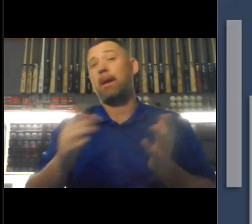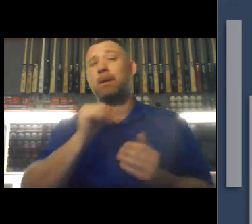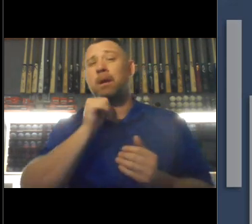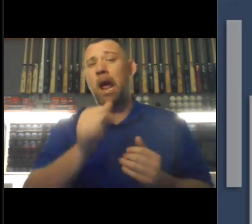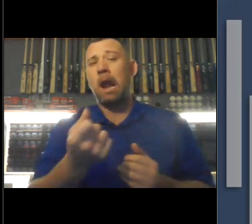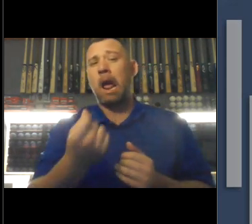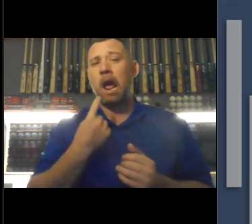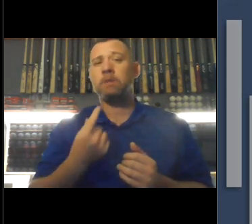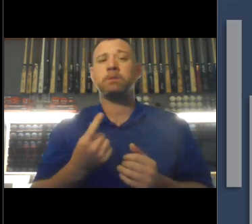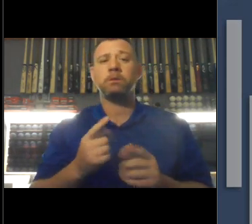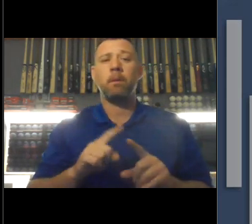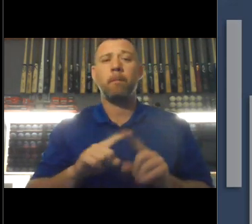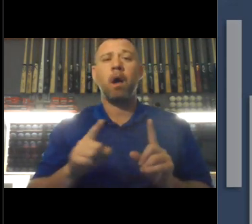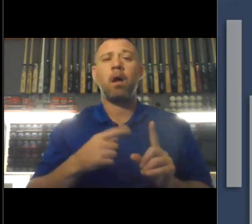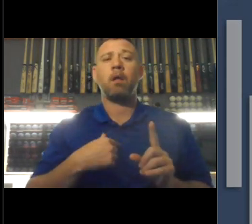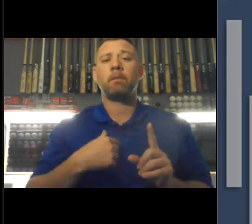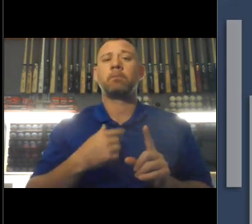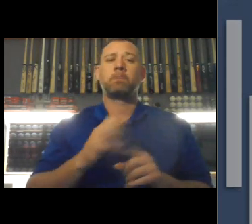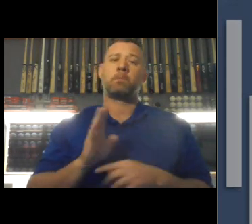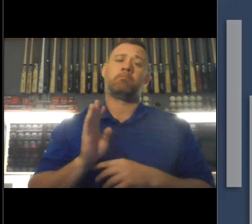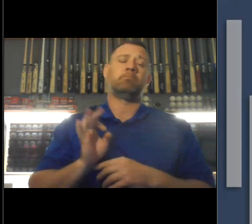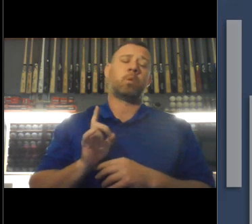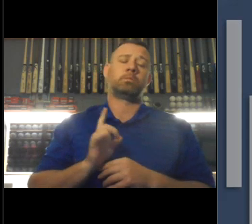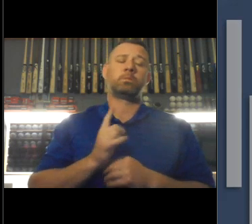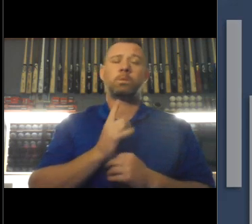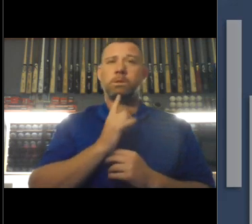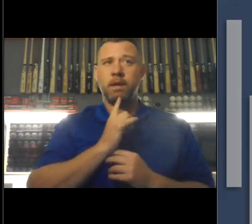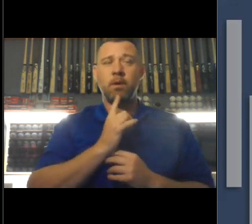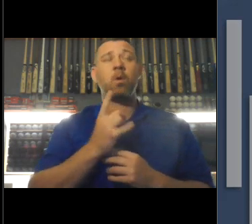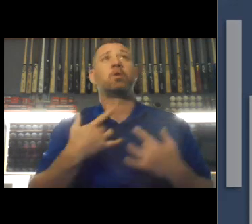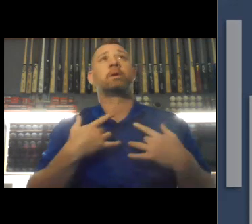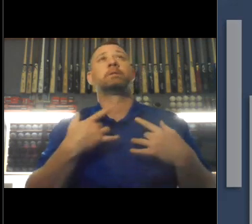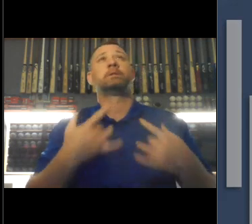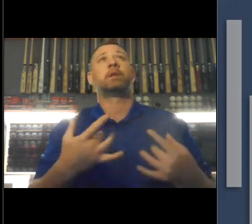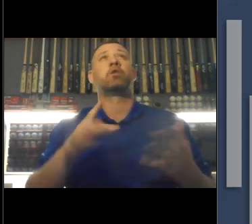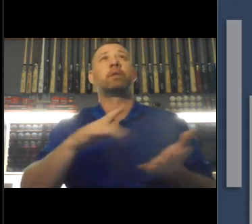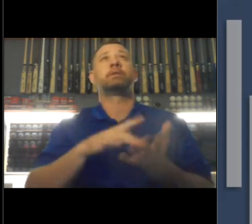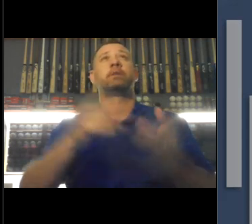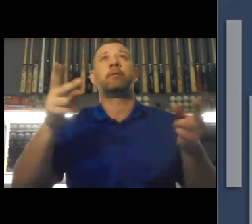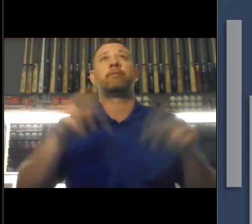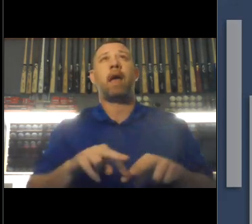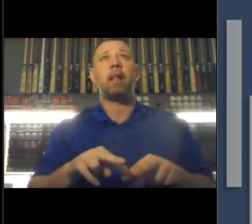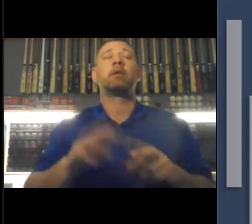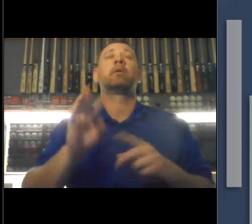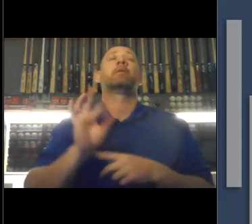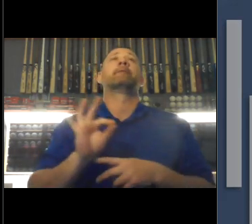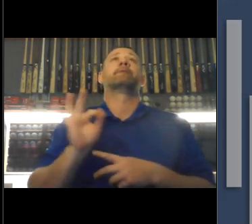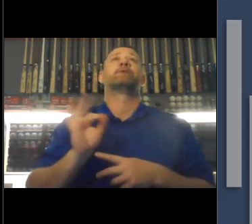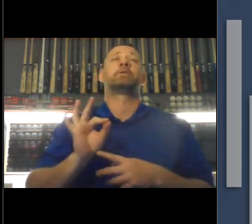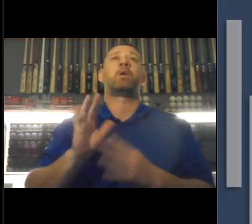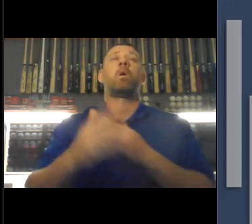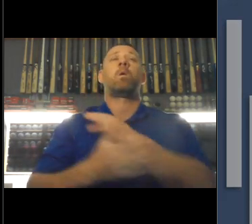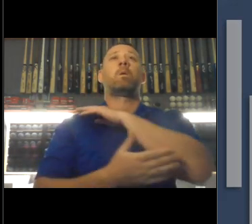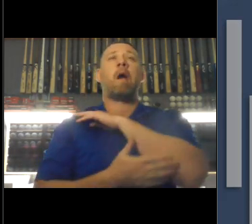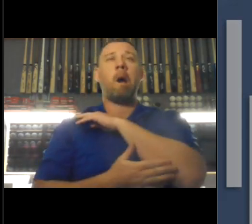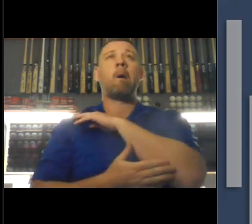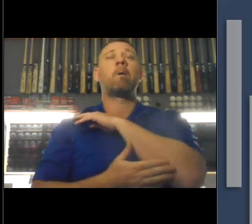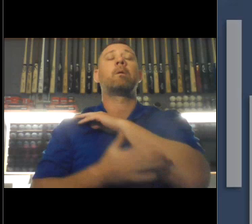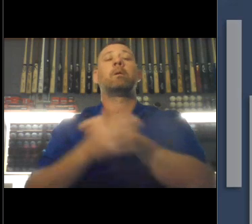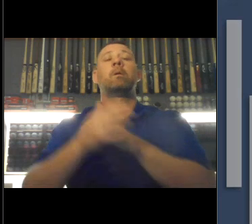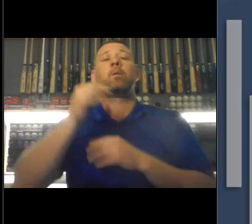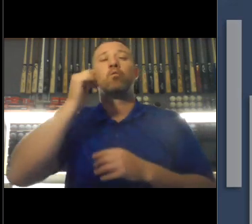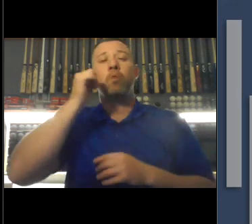like to be so bold to say is, when you consider the Central Valley and when you consider Fresno County, remember to